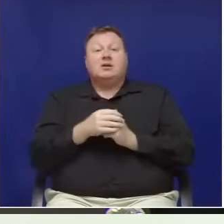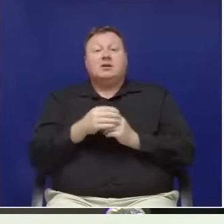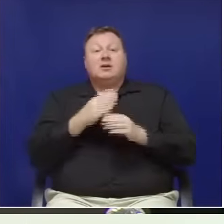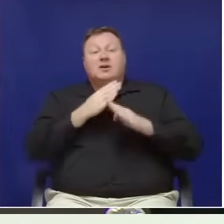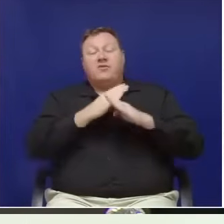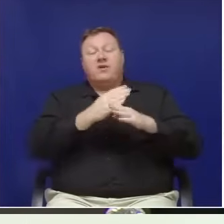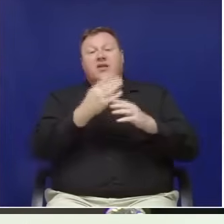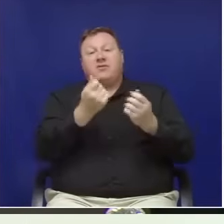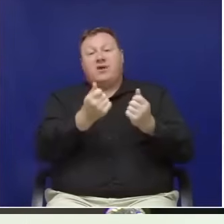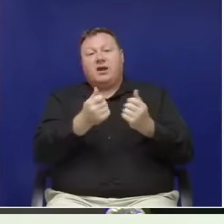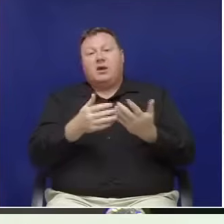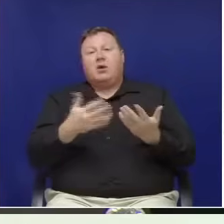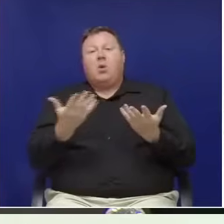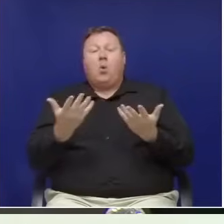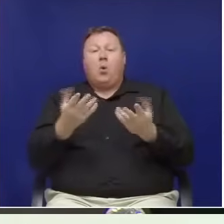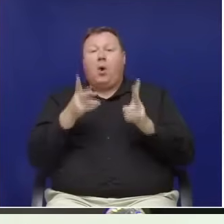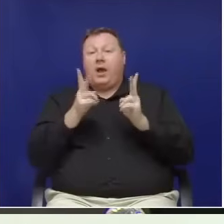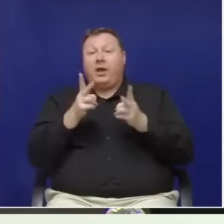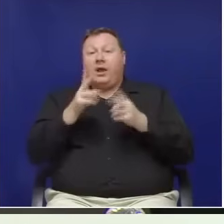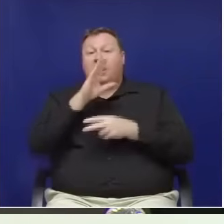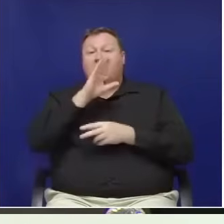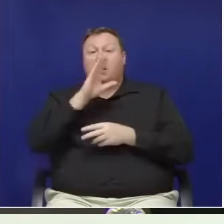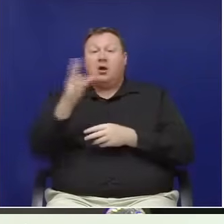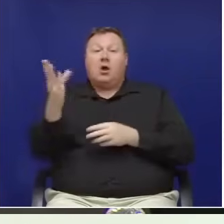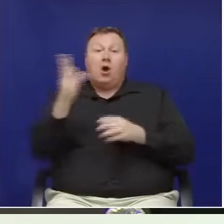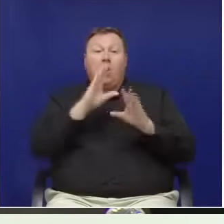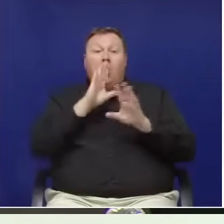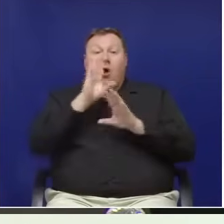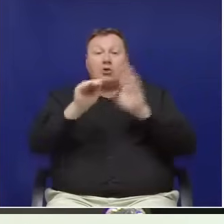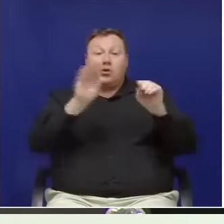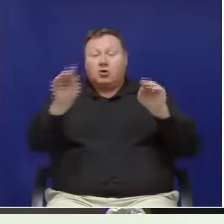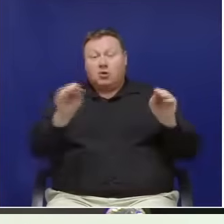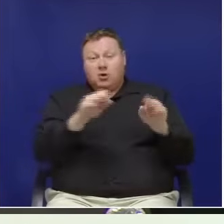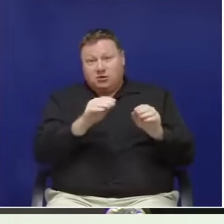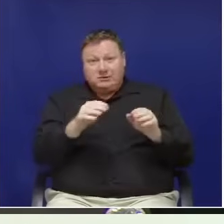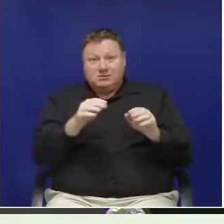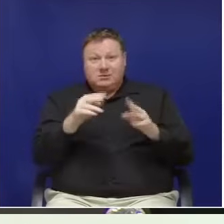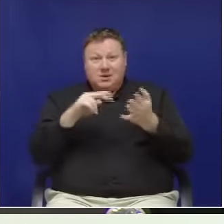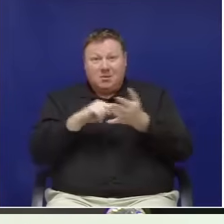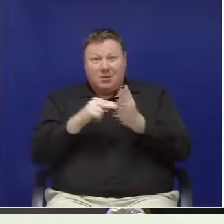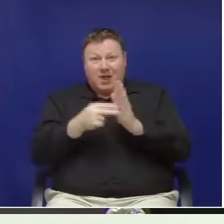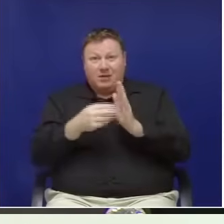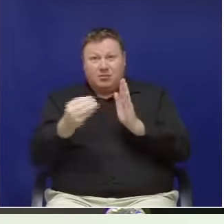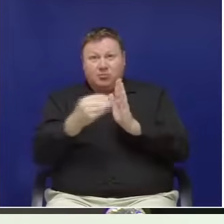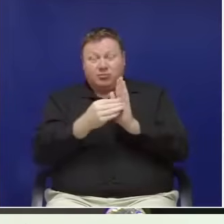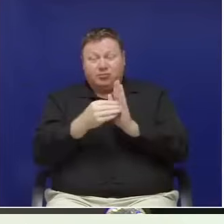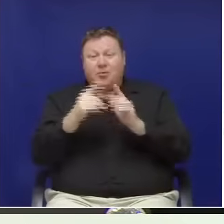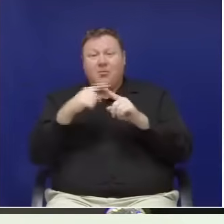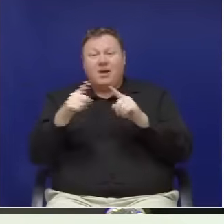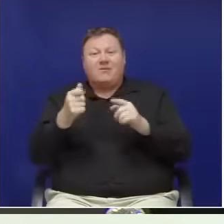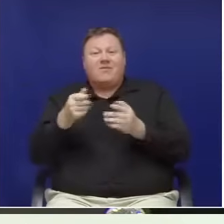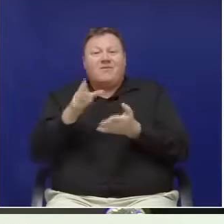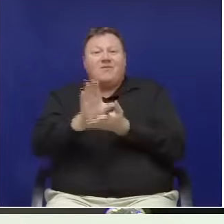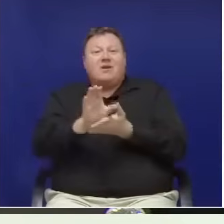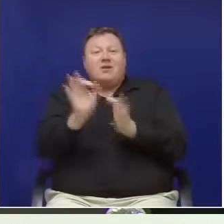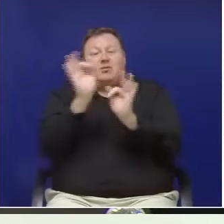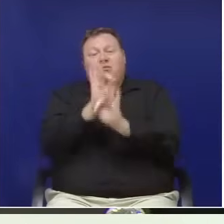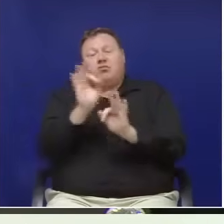we once again being asked to oversee plans that have no funding behind it?